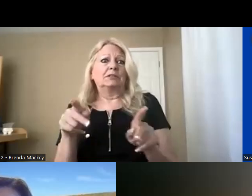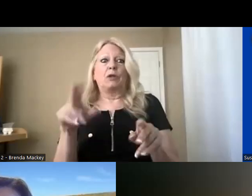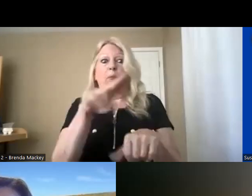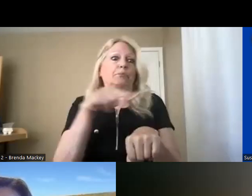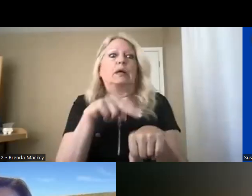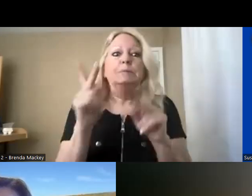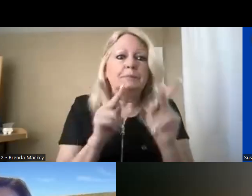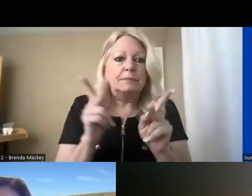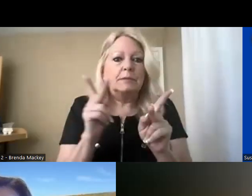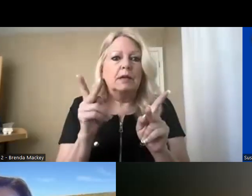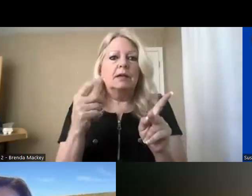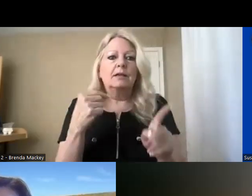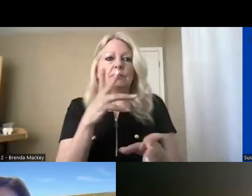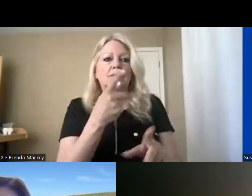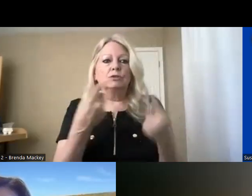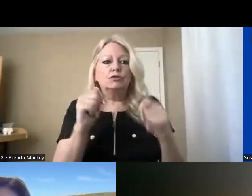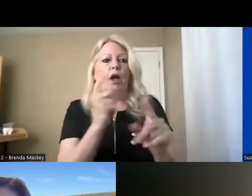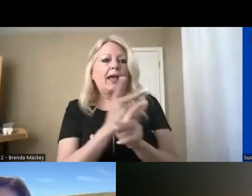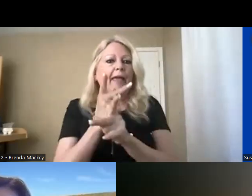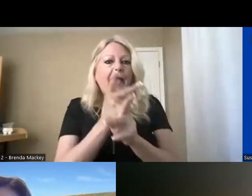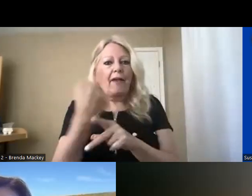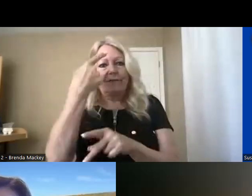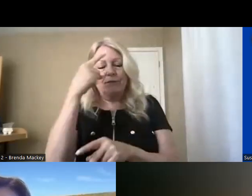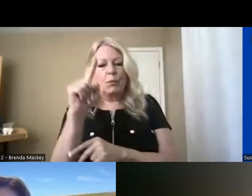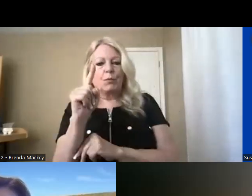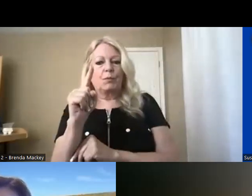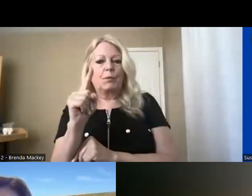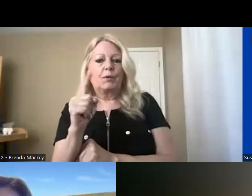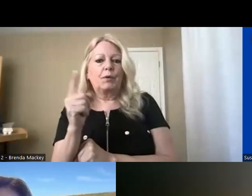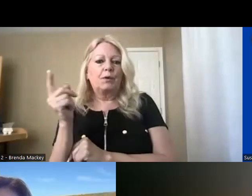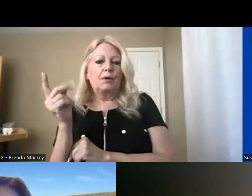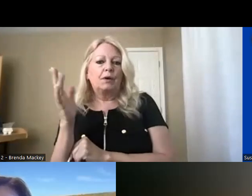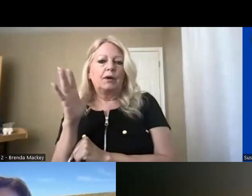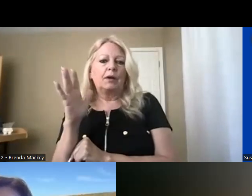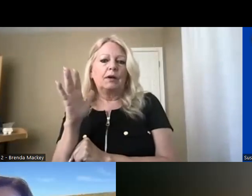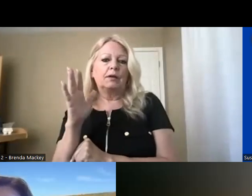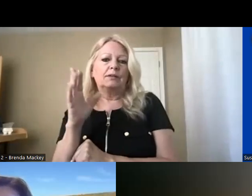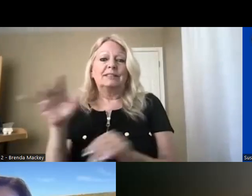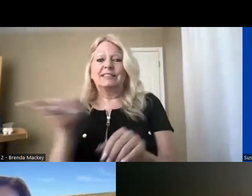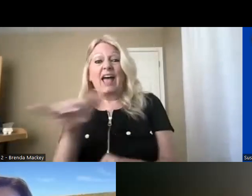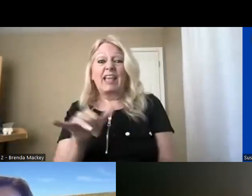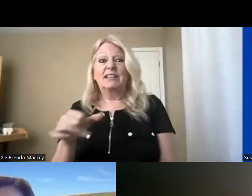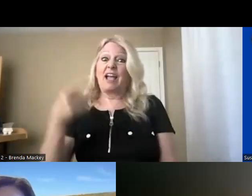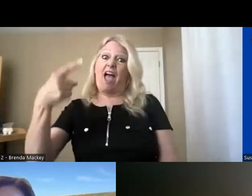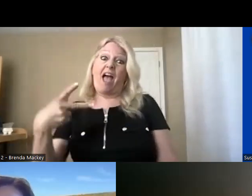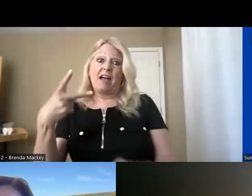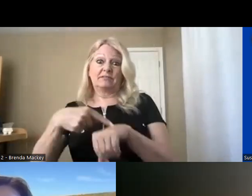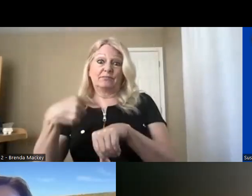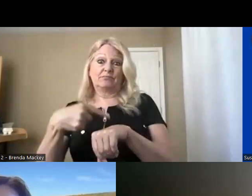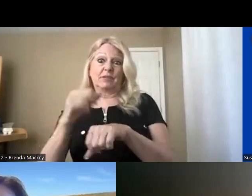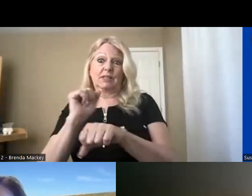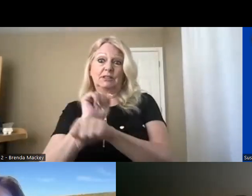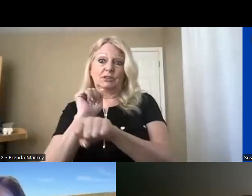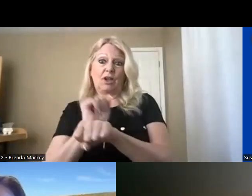of their, it's also, I find it's like another like half-time job. And so I just want to kind of put this